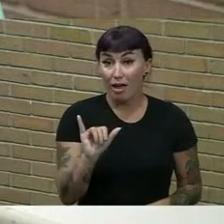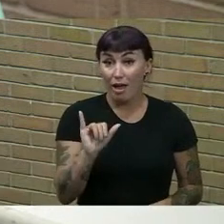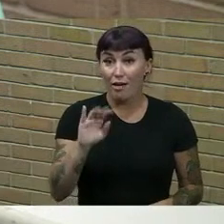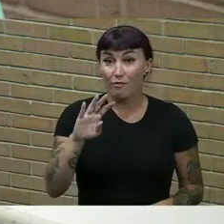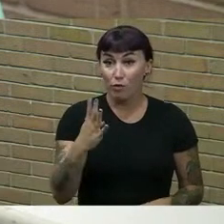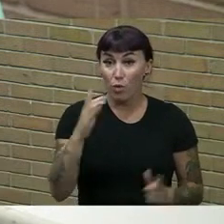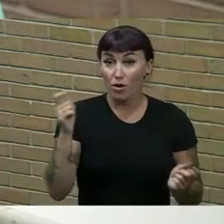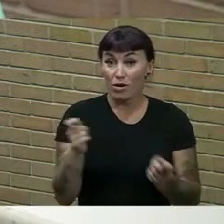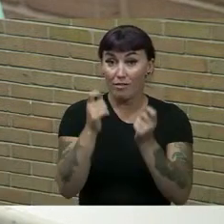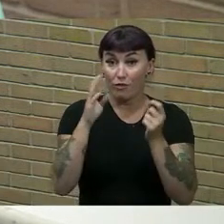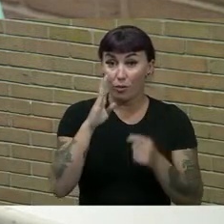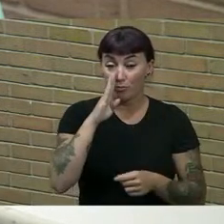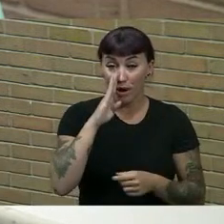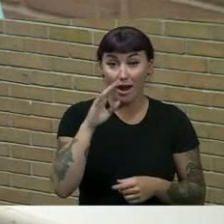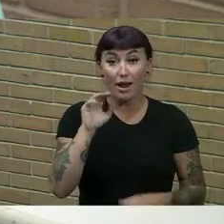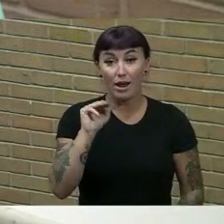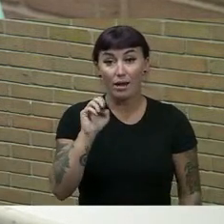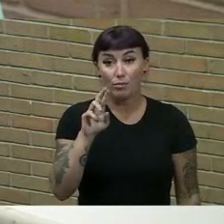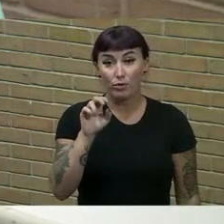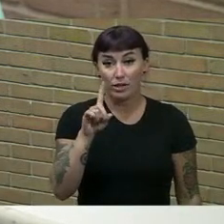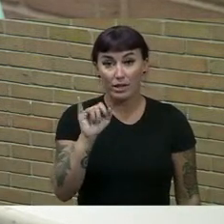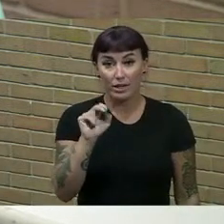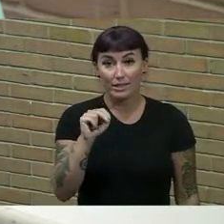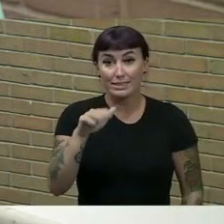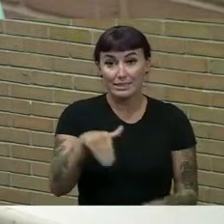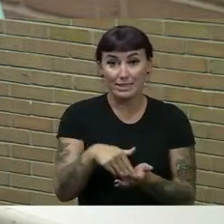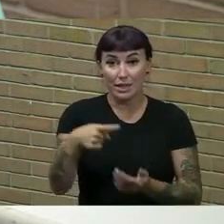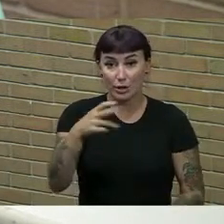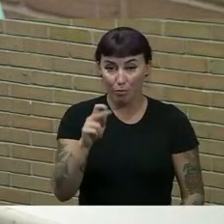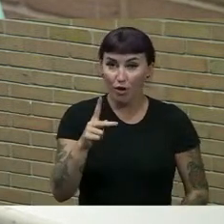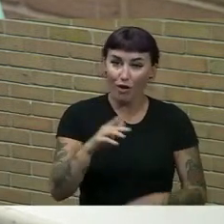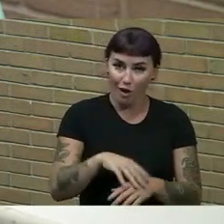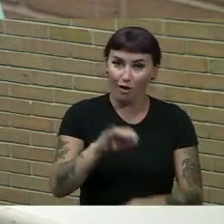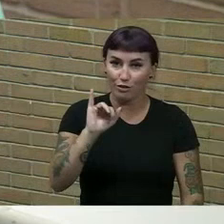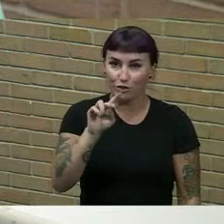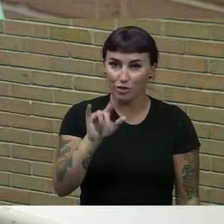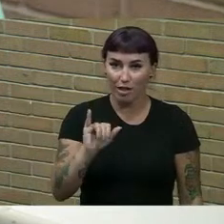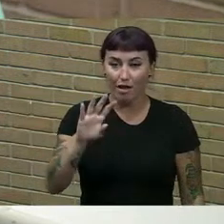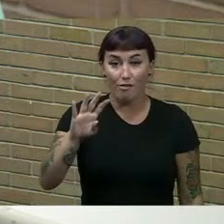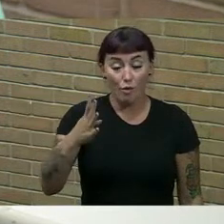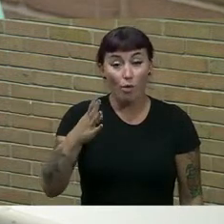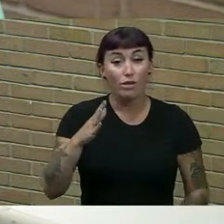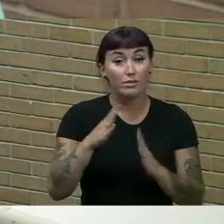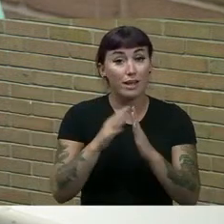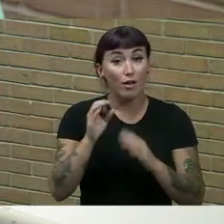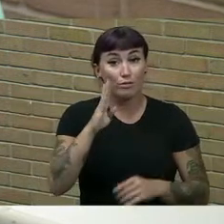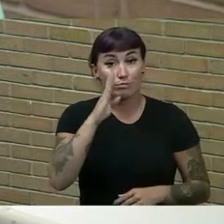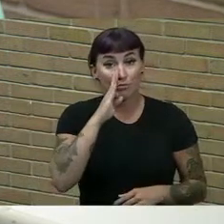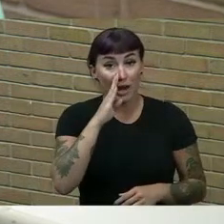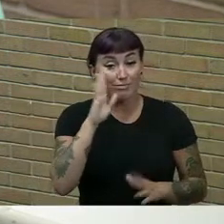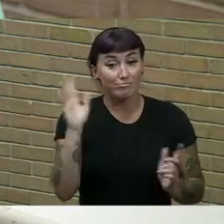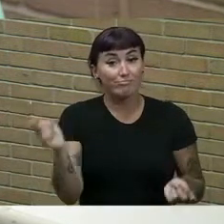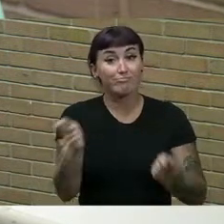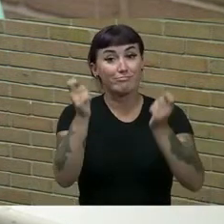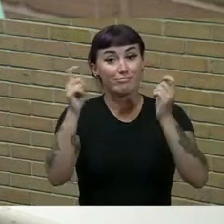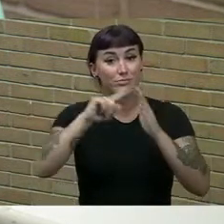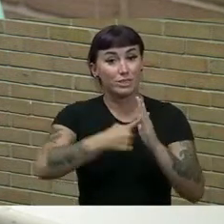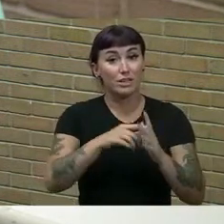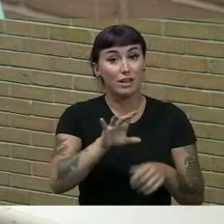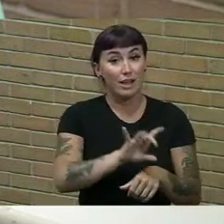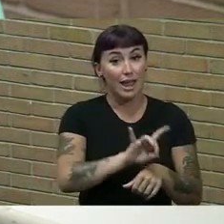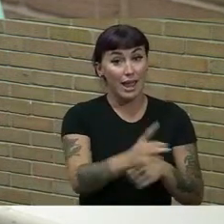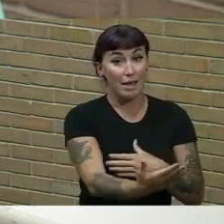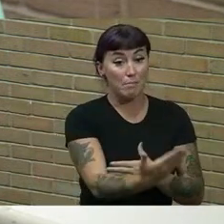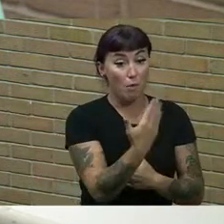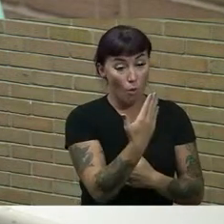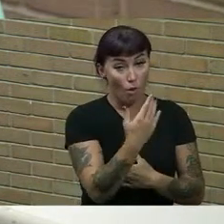at Meridian Center Park on July 4th. The Town of Brighton's celebration begins at 8